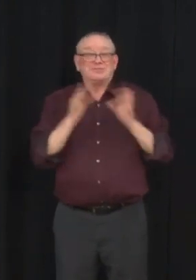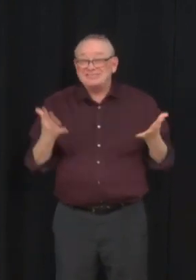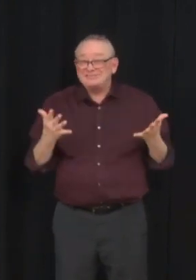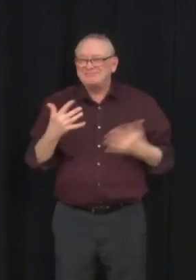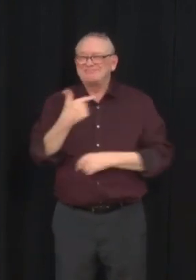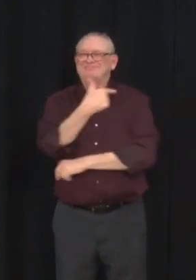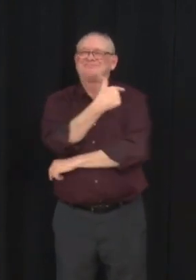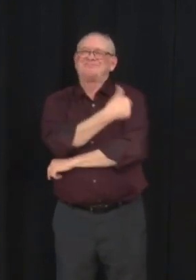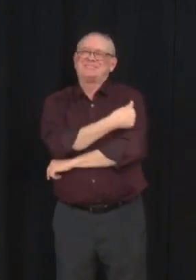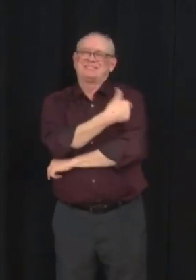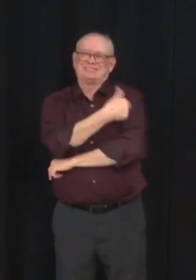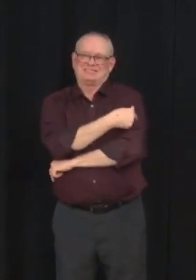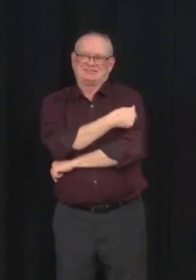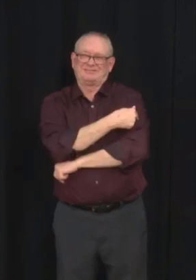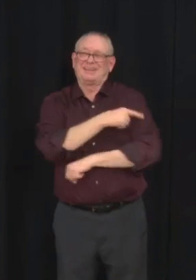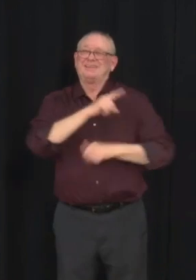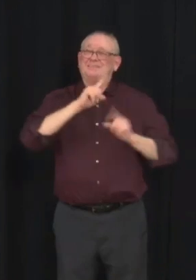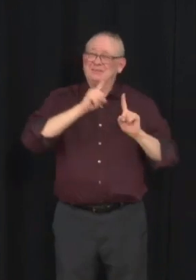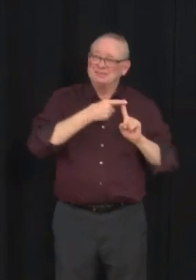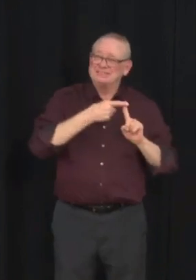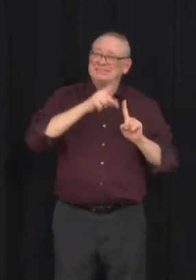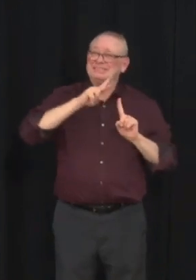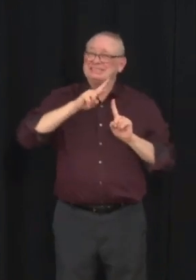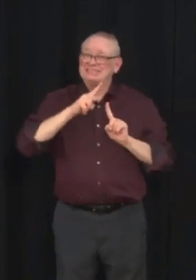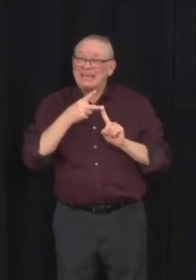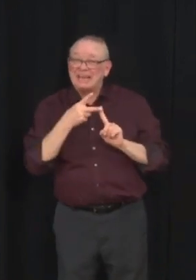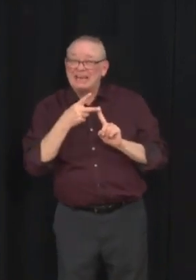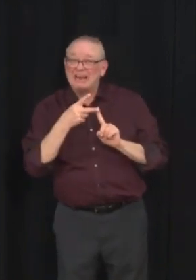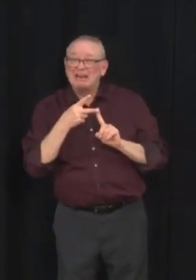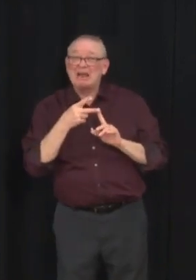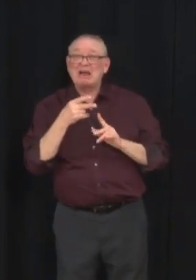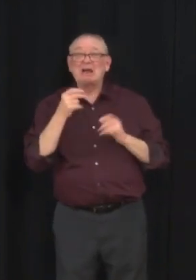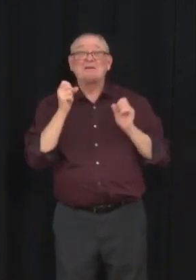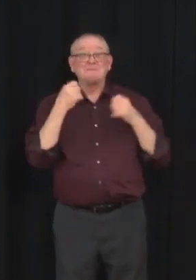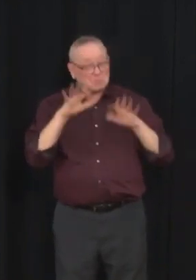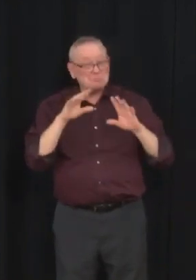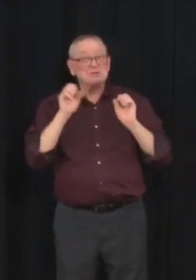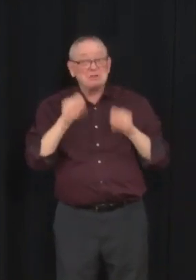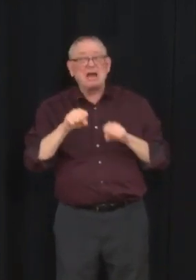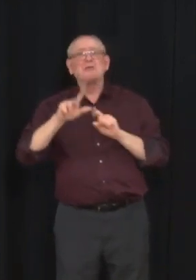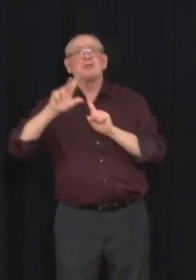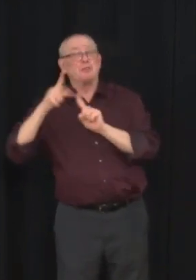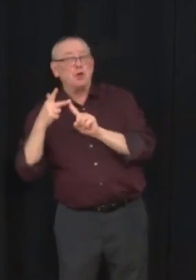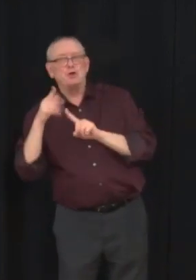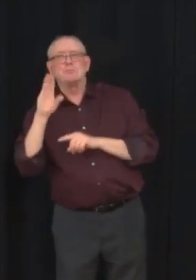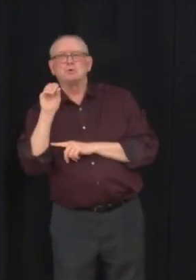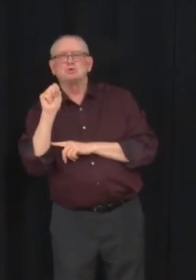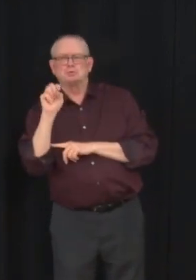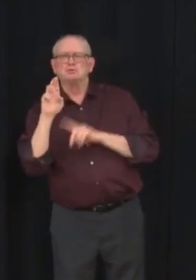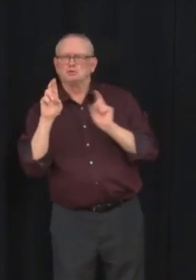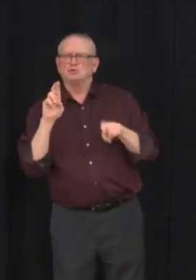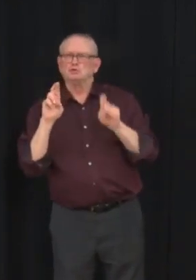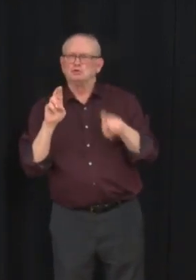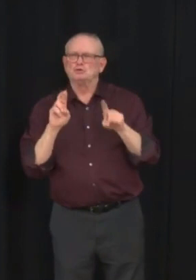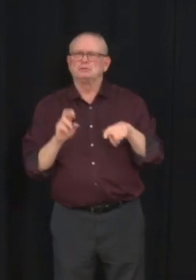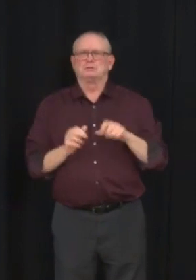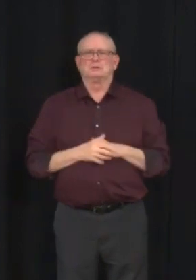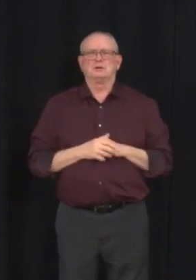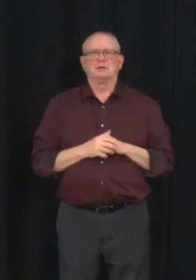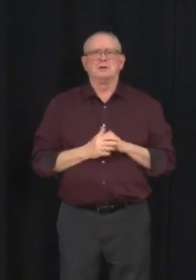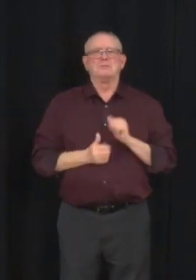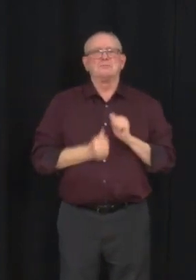whatever additional doses we're eligible for. For a majority of the province, that would include a third dose, but given